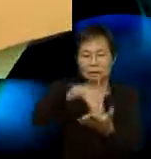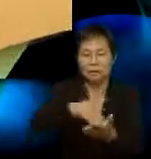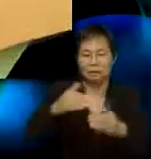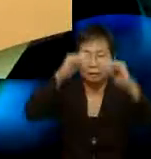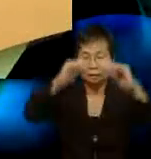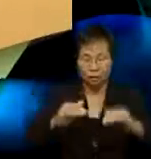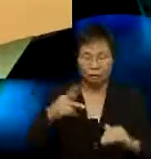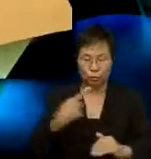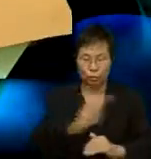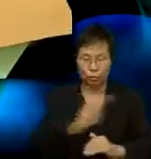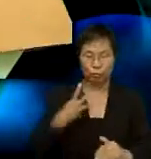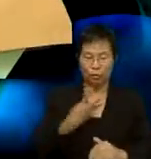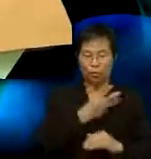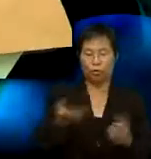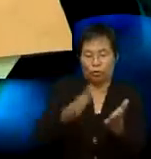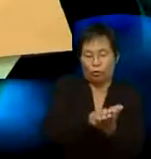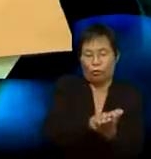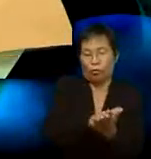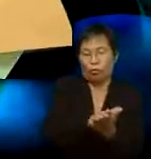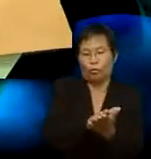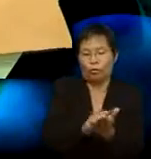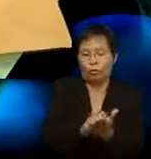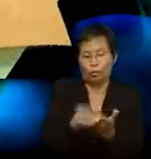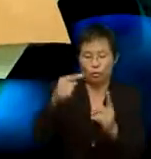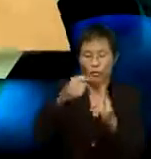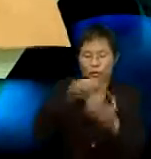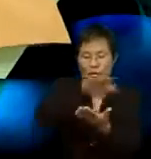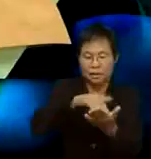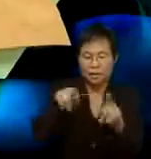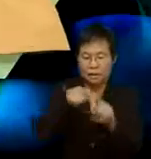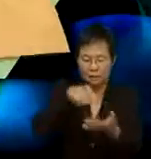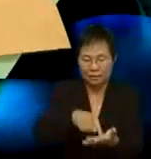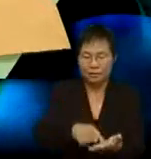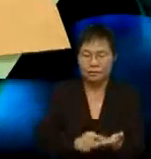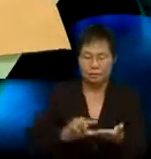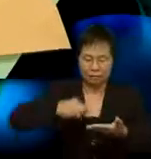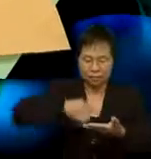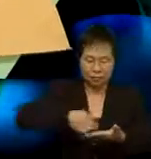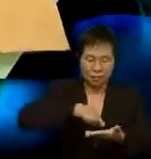Next, we are going to fold all the sides to the center like this.